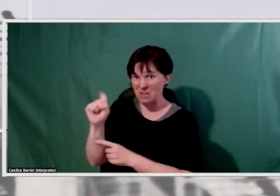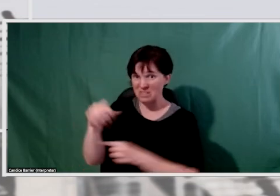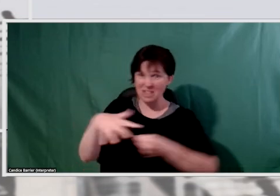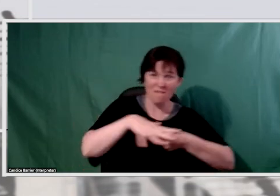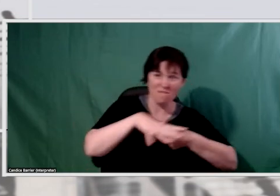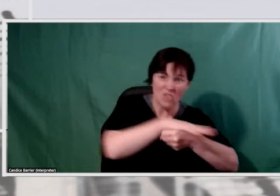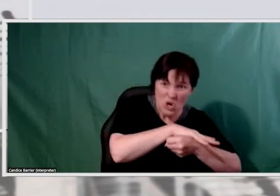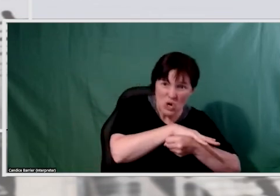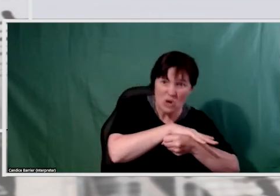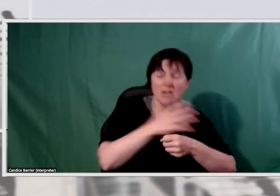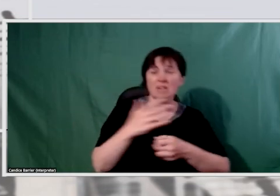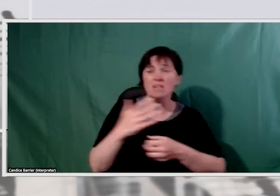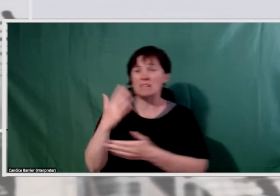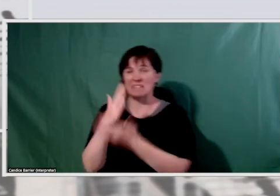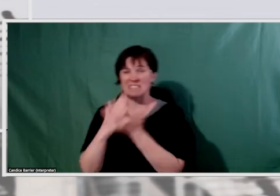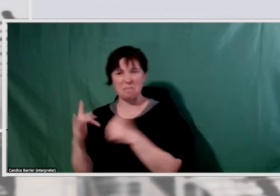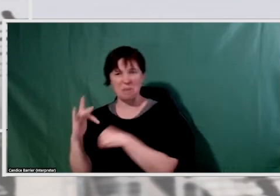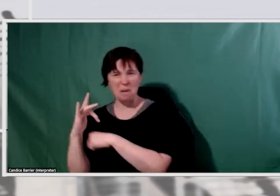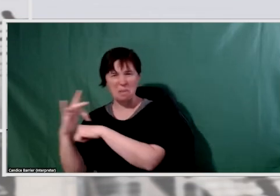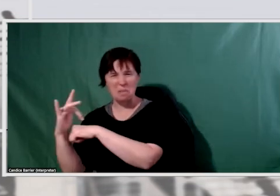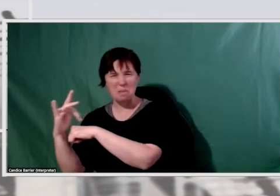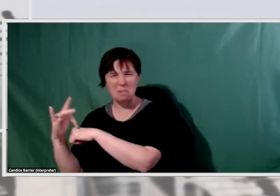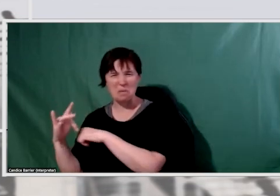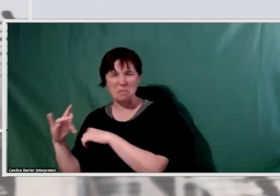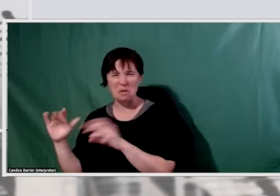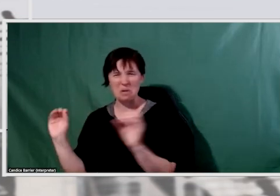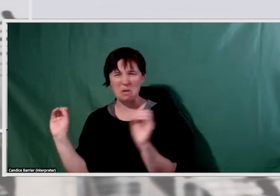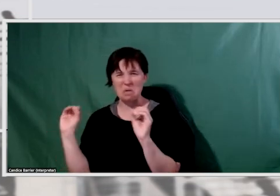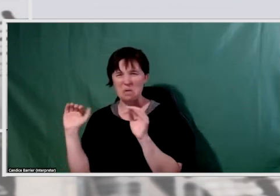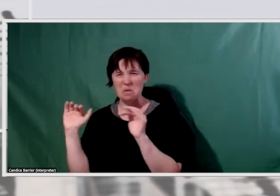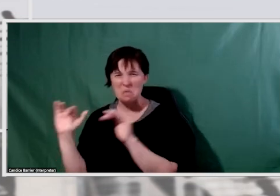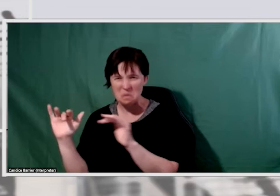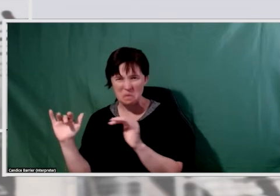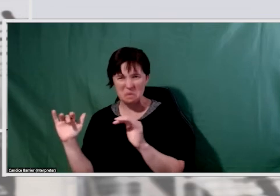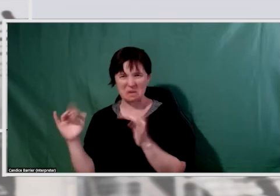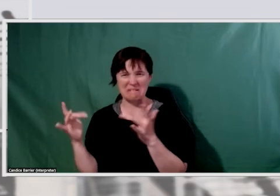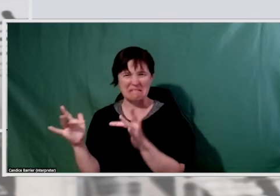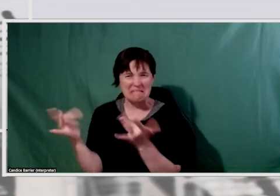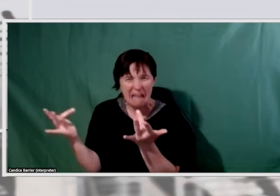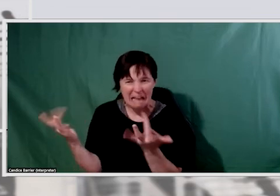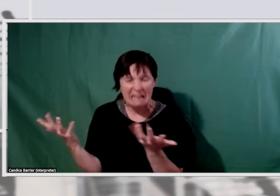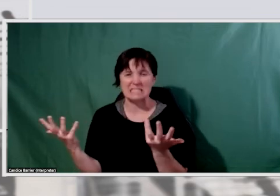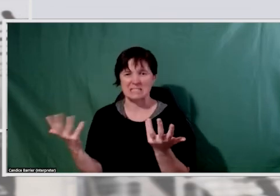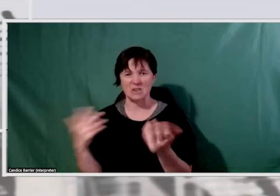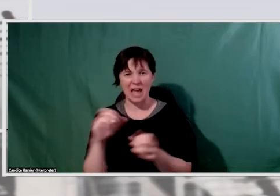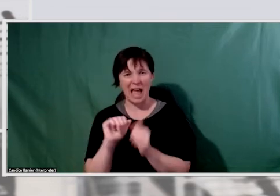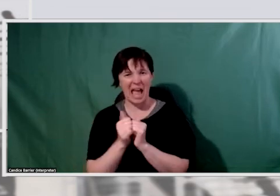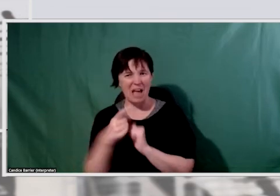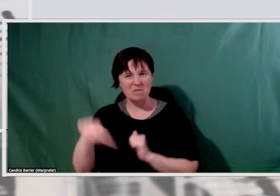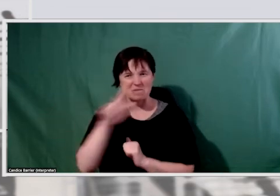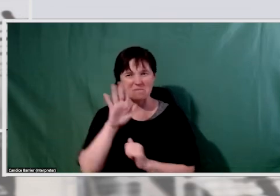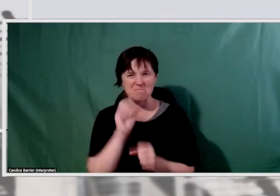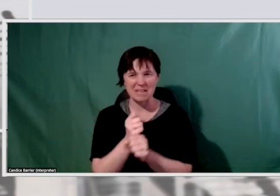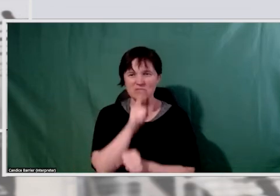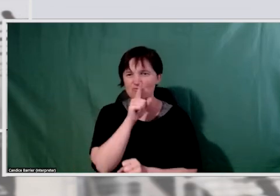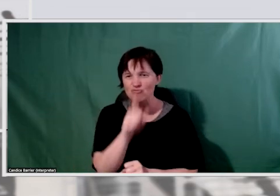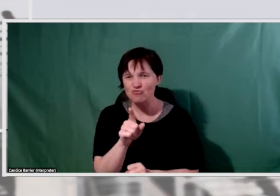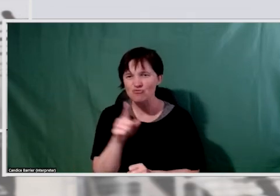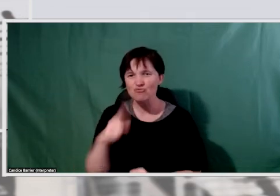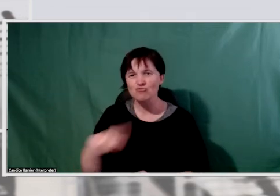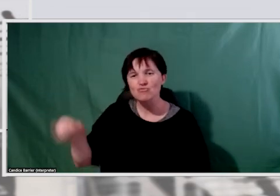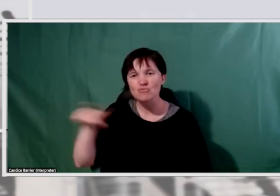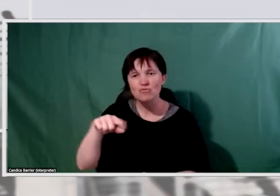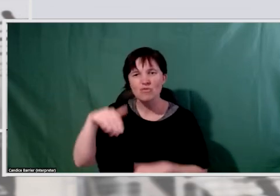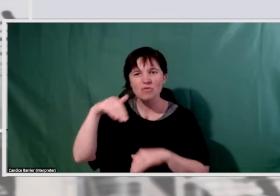parks that are empty. So how does the city navigate that as far as making sure that they're there